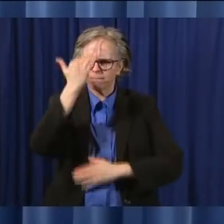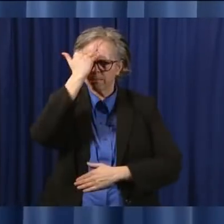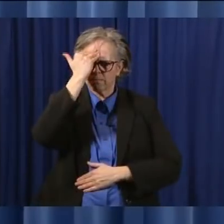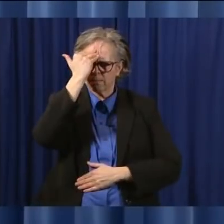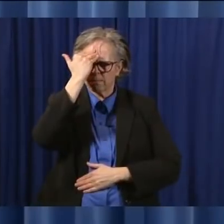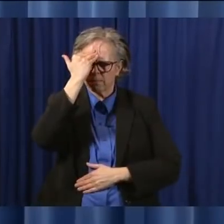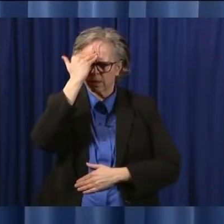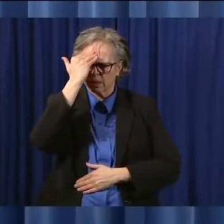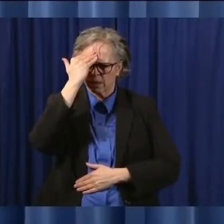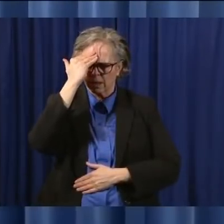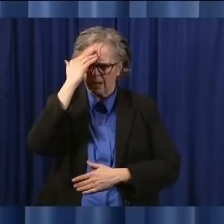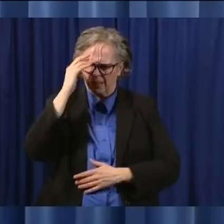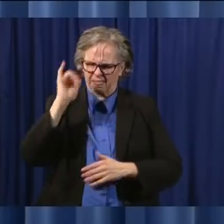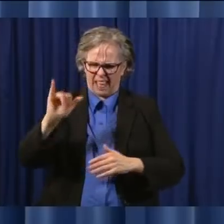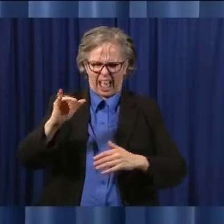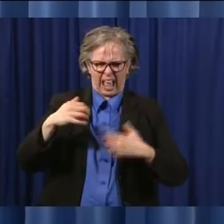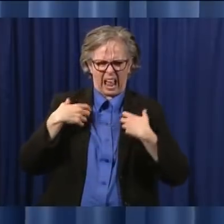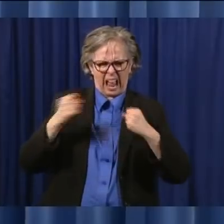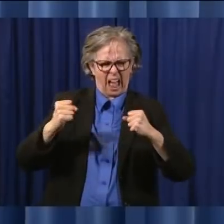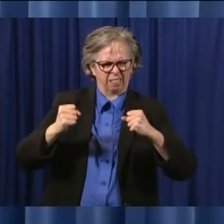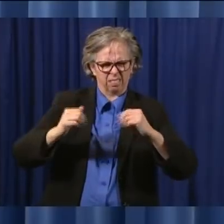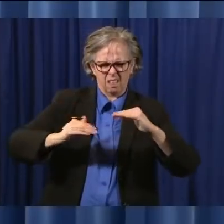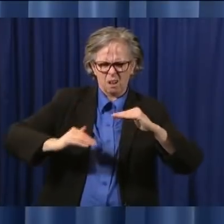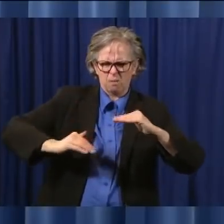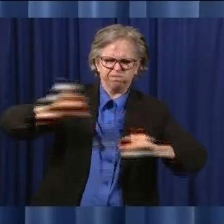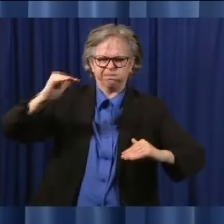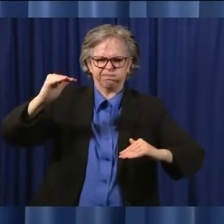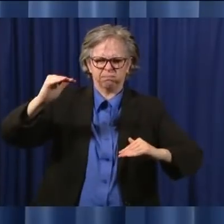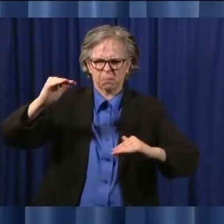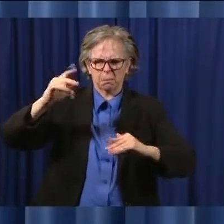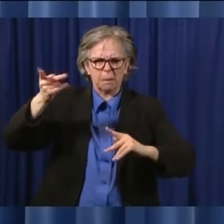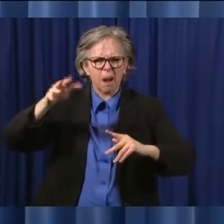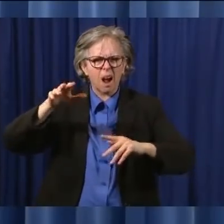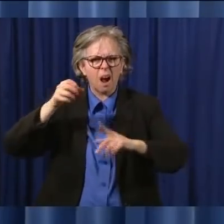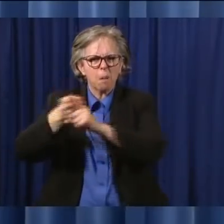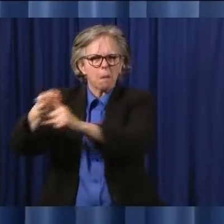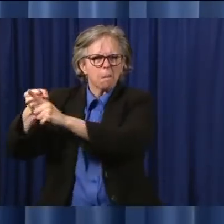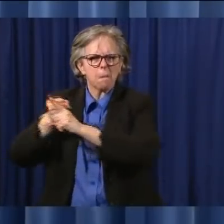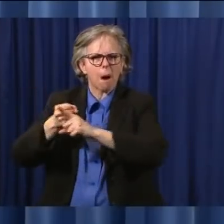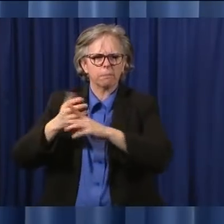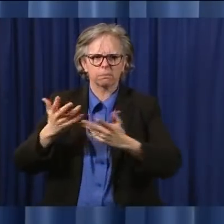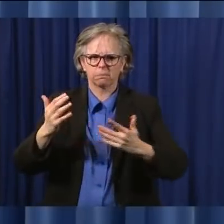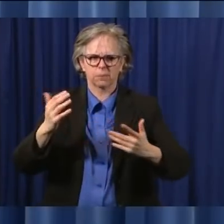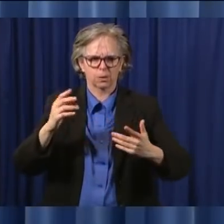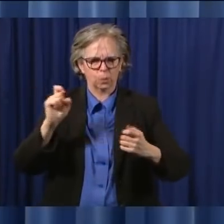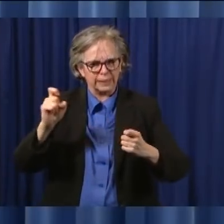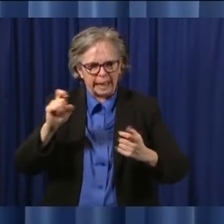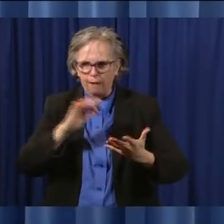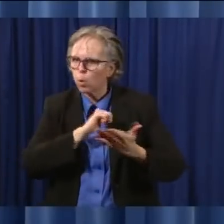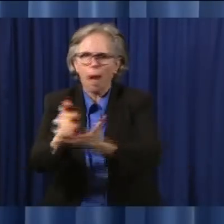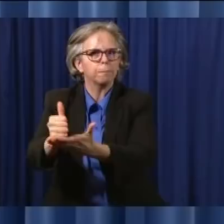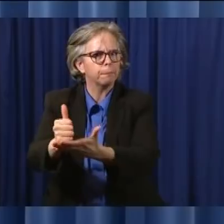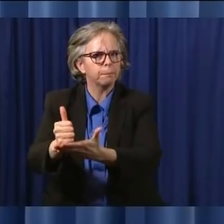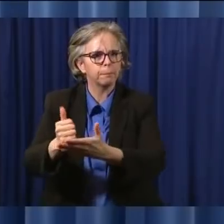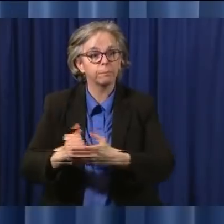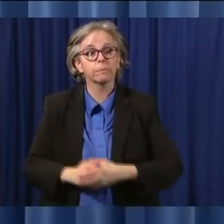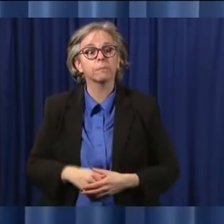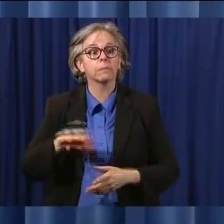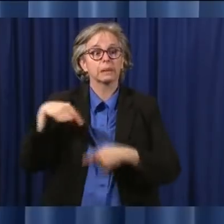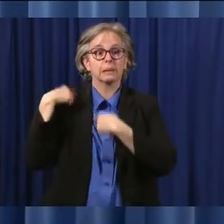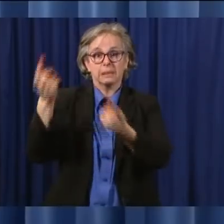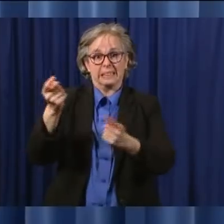are found. Over the last 16 months, it has been my pleasure to